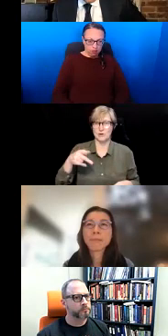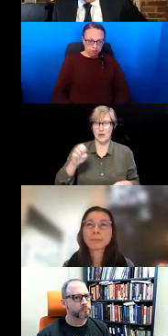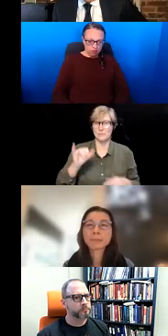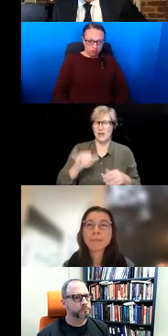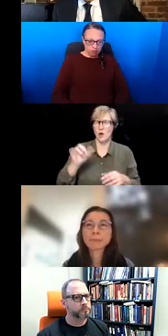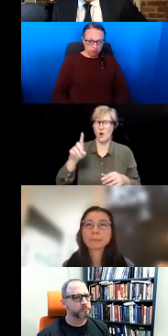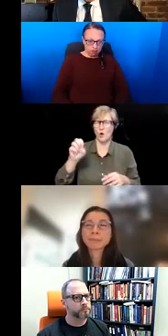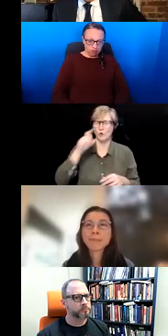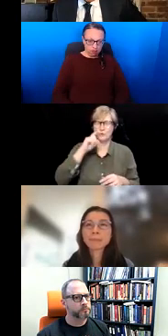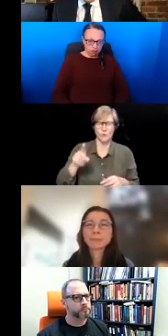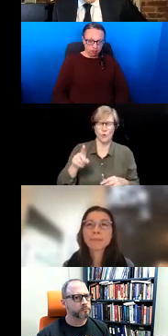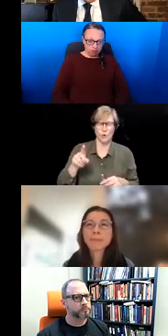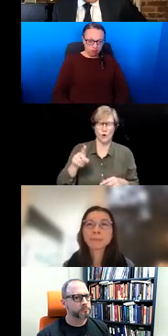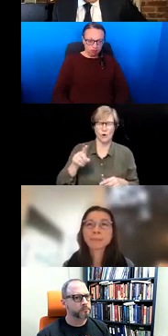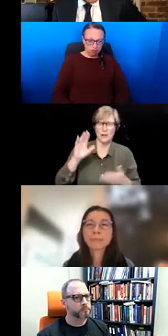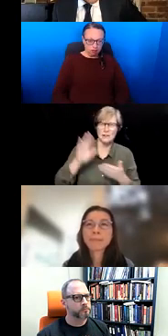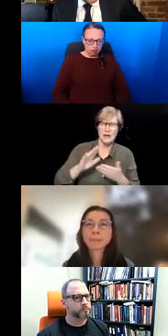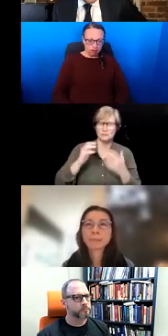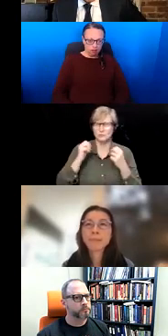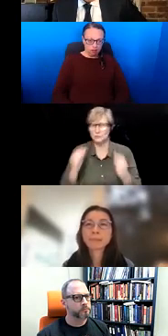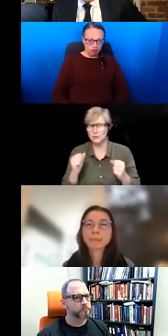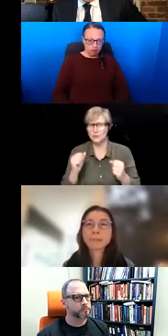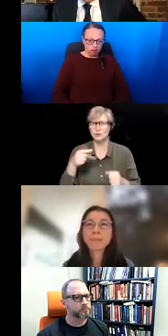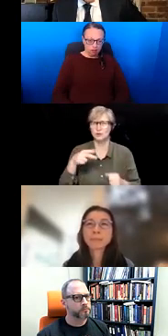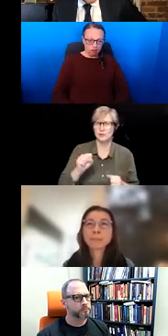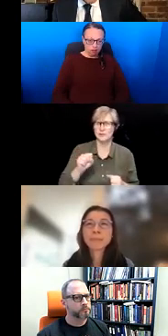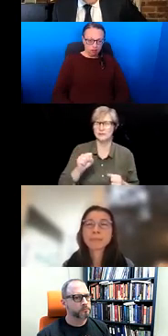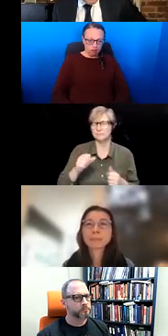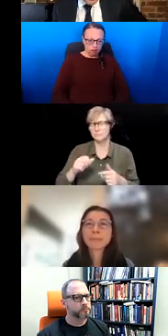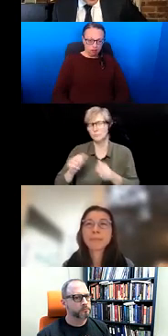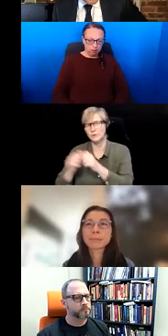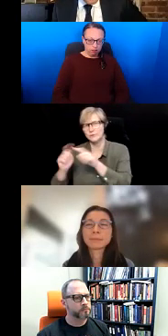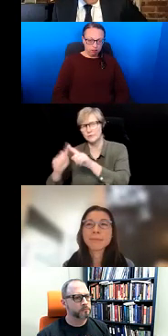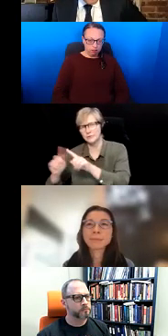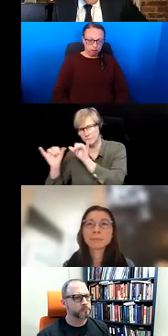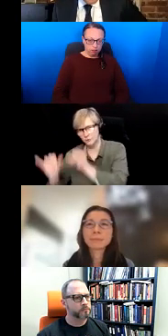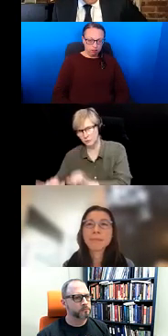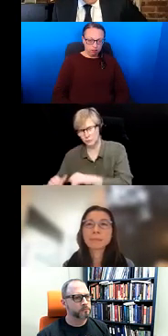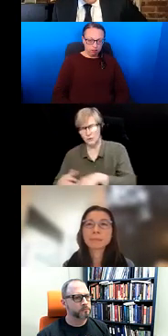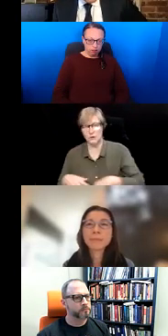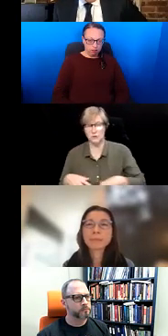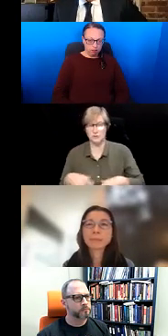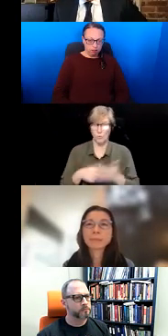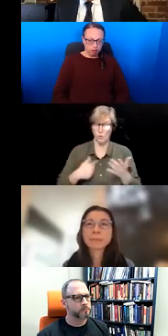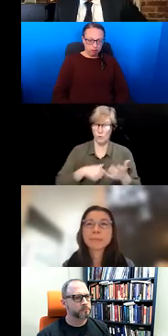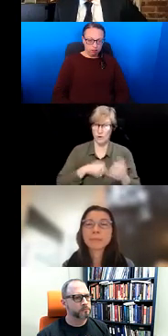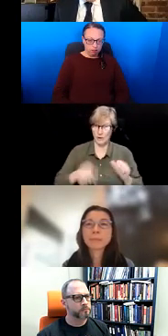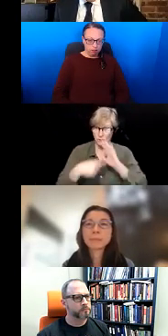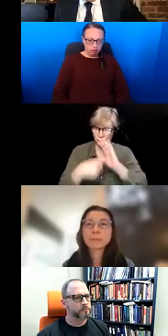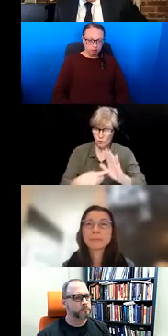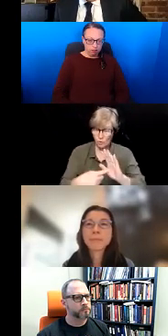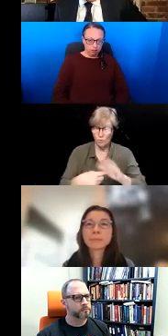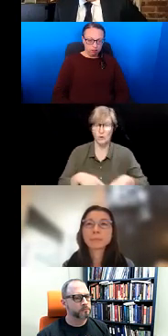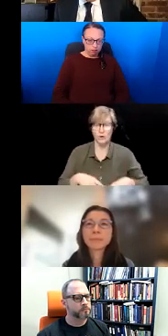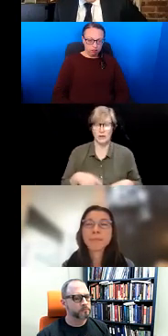less robustly active gene across a variety of different measures, right? And so what we can demonstrate is that, in